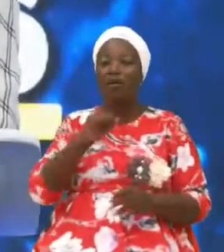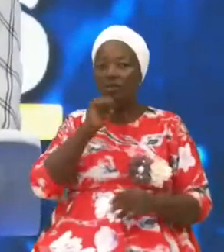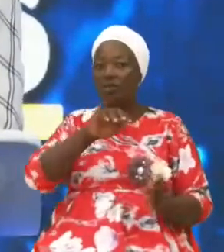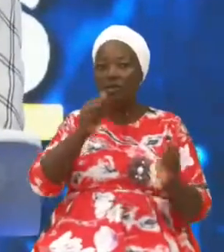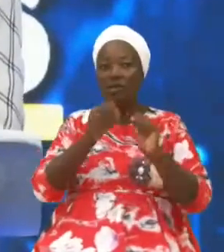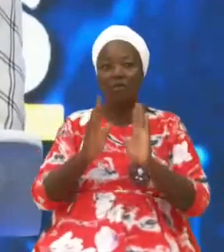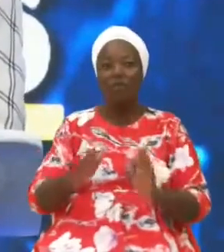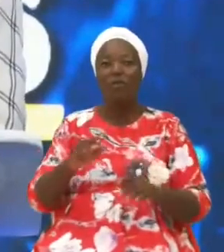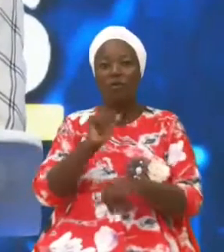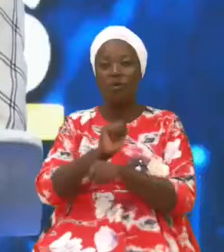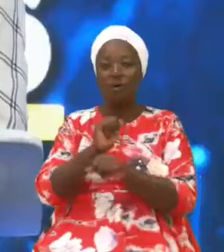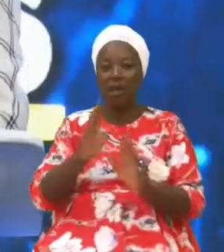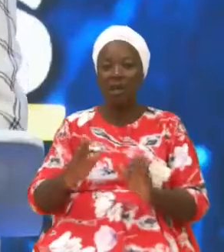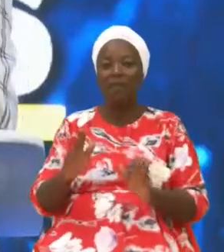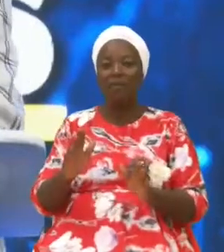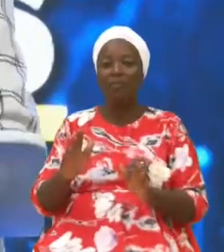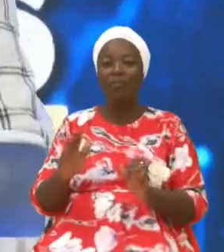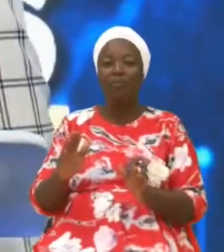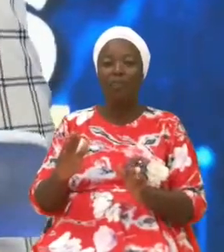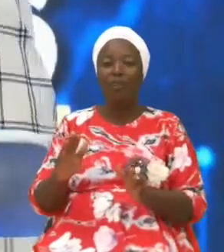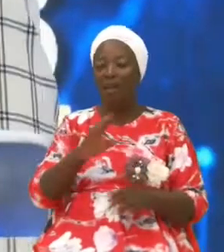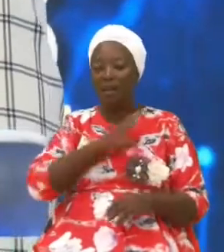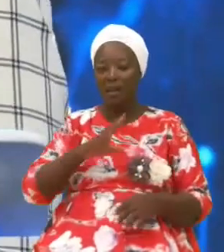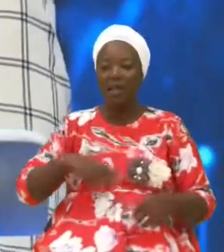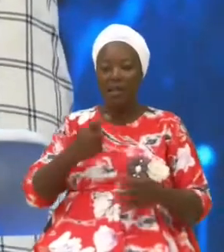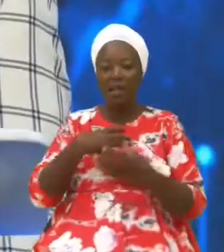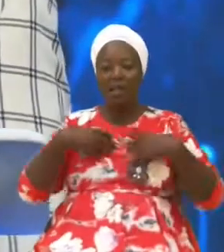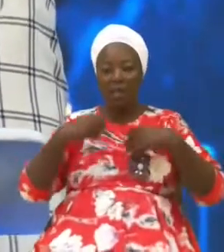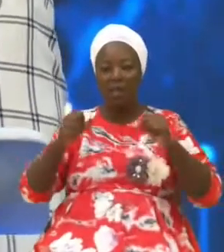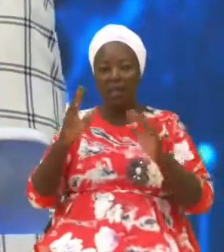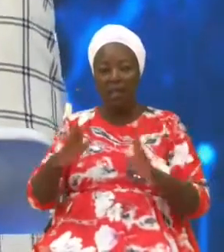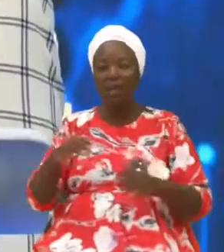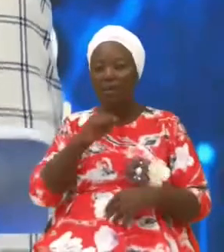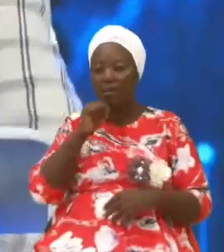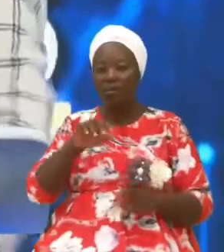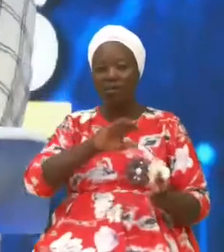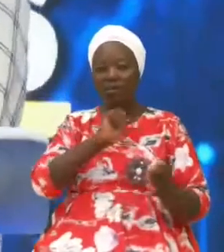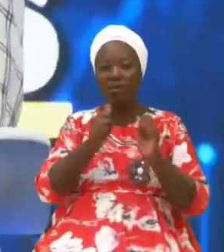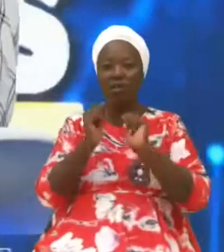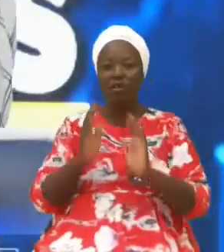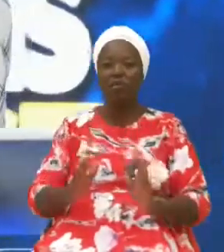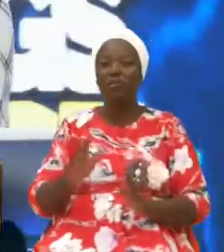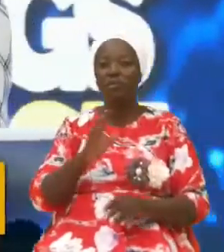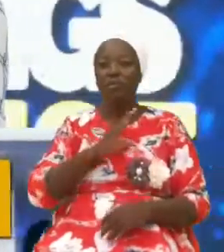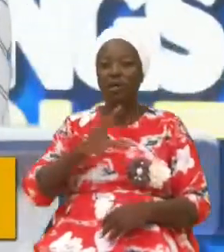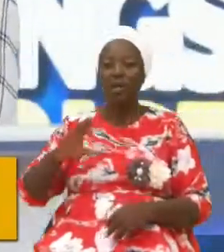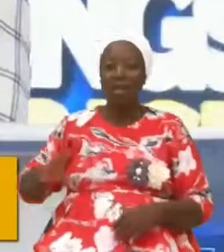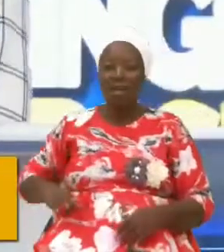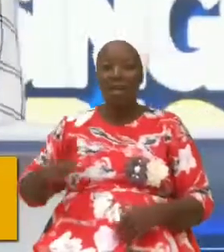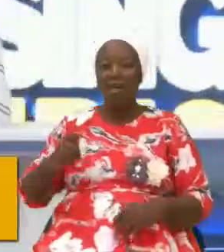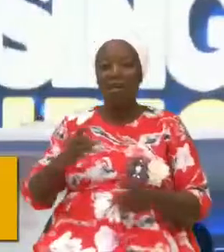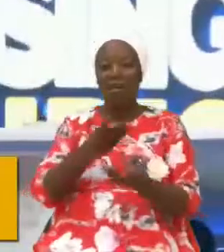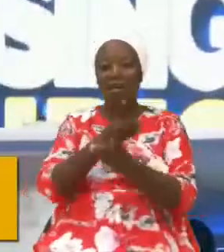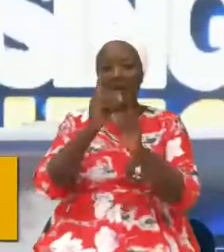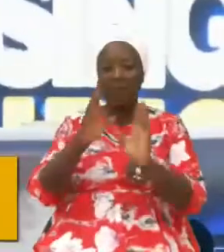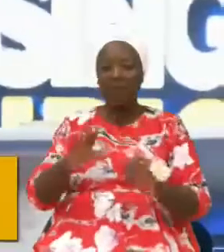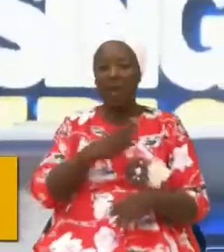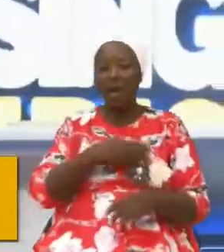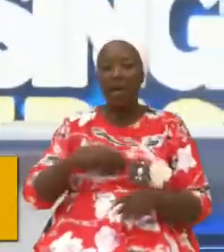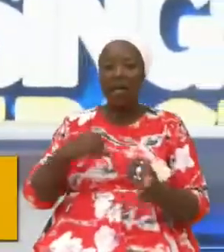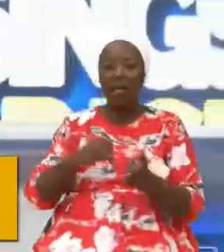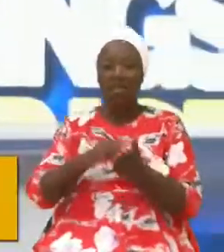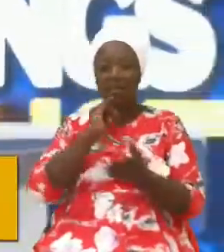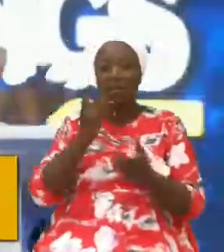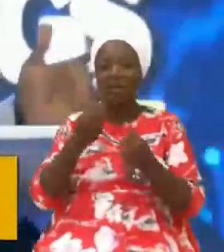the miracle worker. Unchangeable Christ, the healer. Unchangeable Christ, the deliverer. And